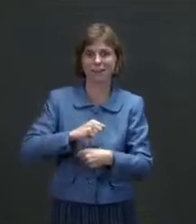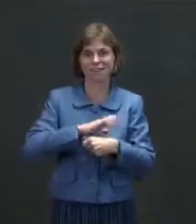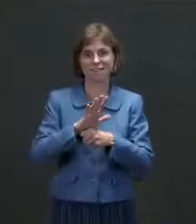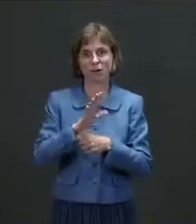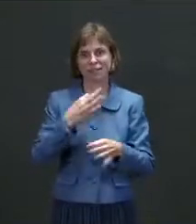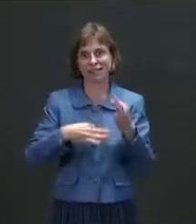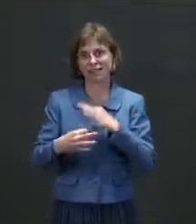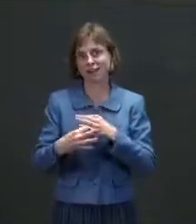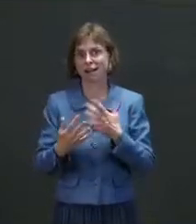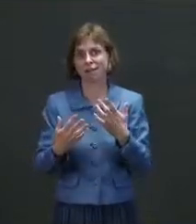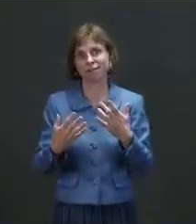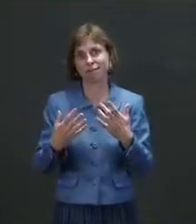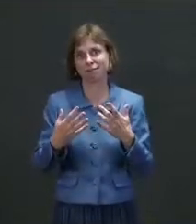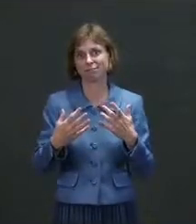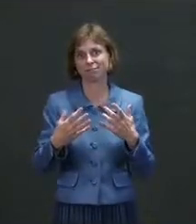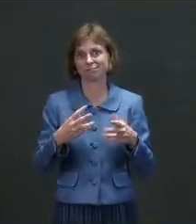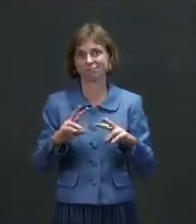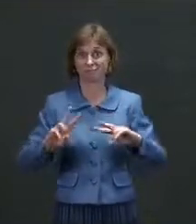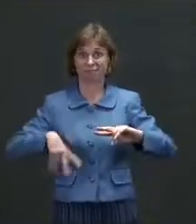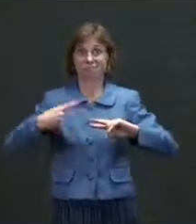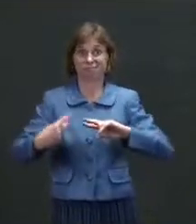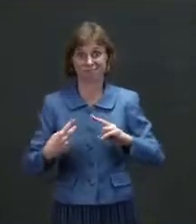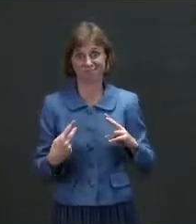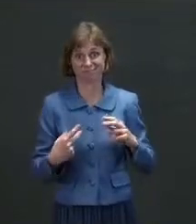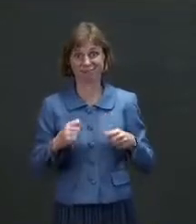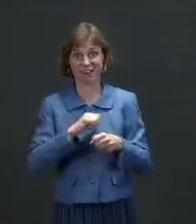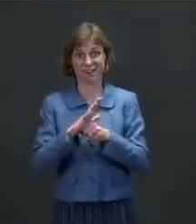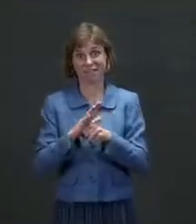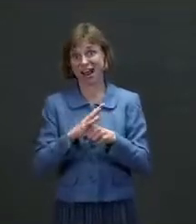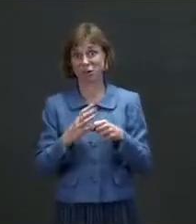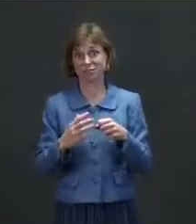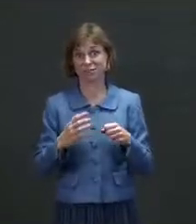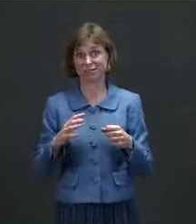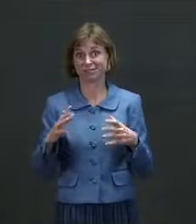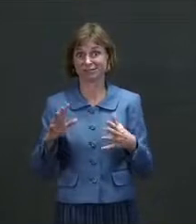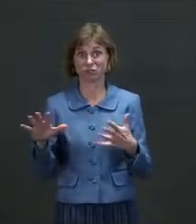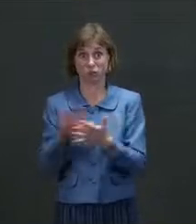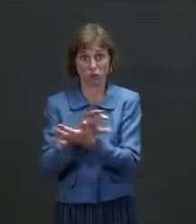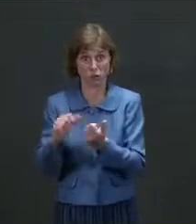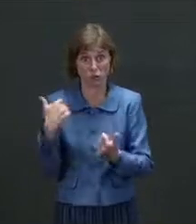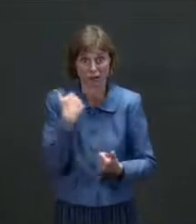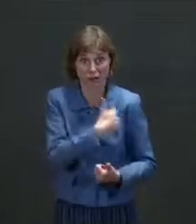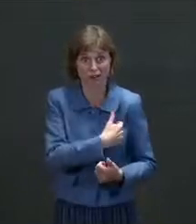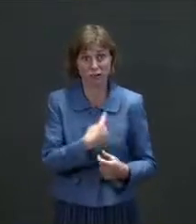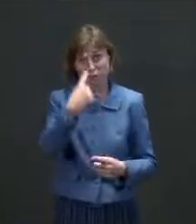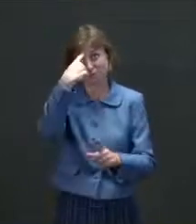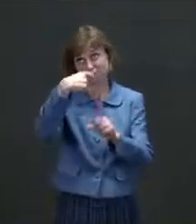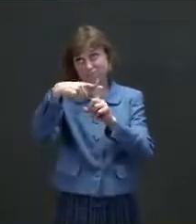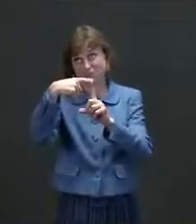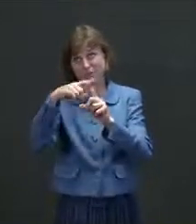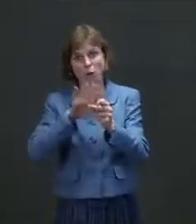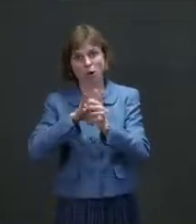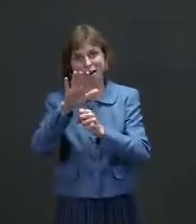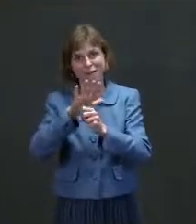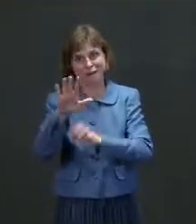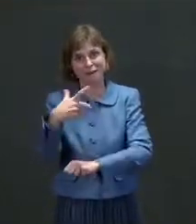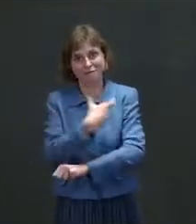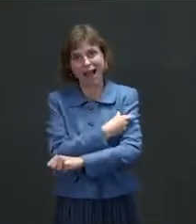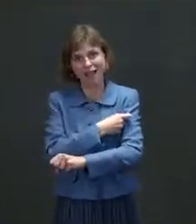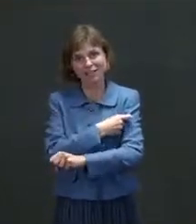And we're optimistic that we have enough, we'll have enough of the vaccine in the pipeline to be able